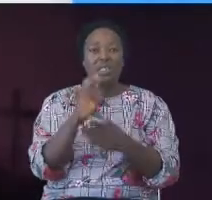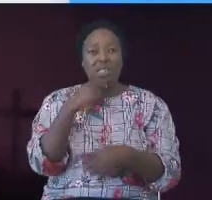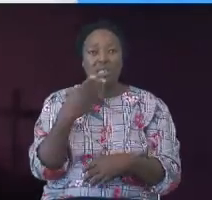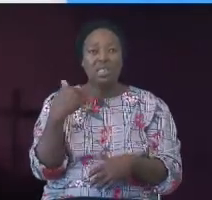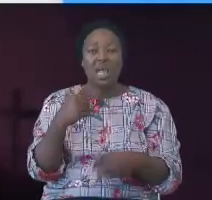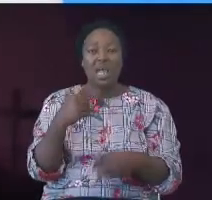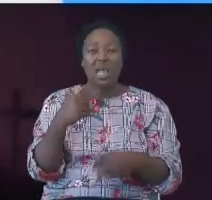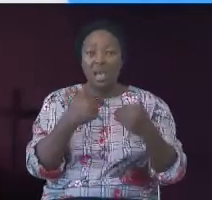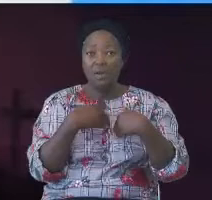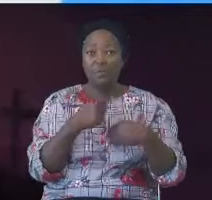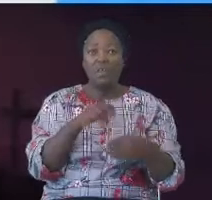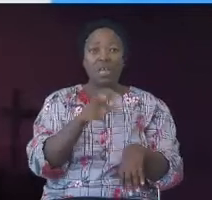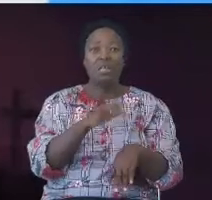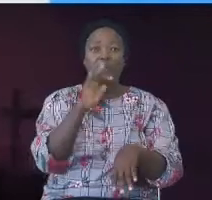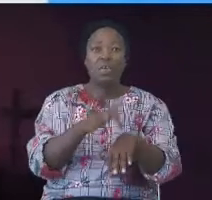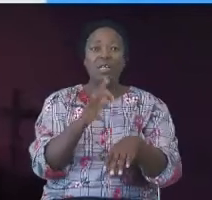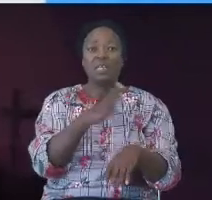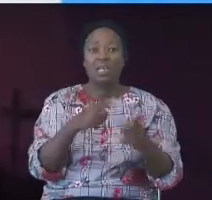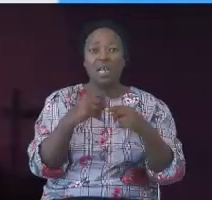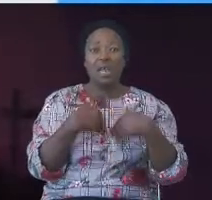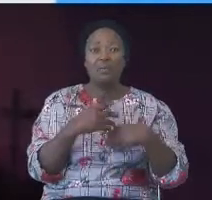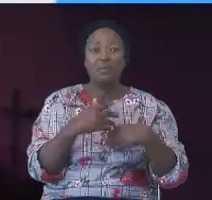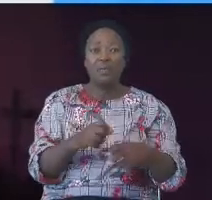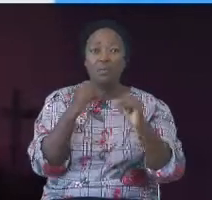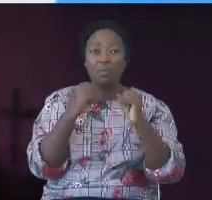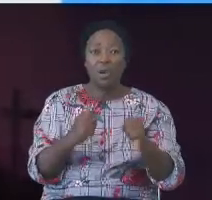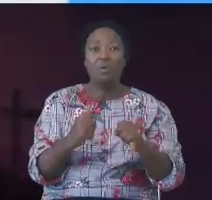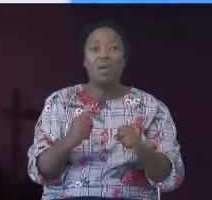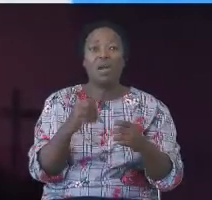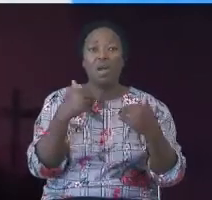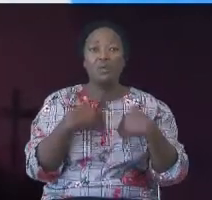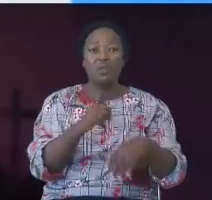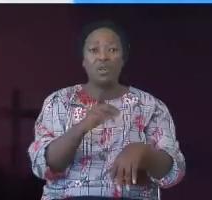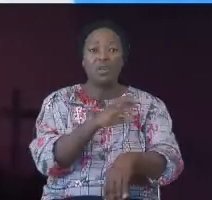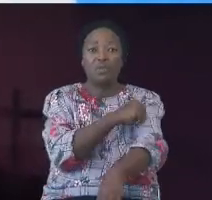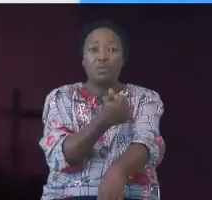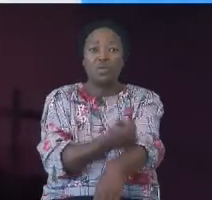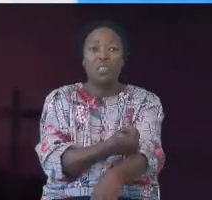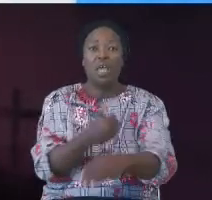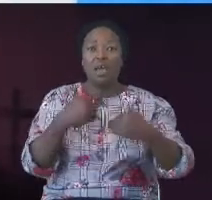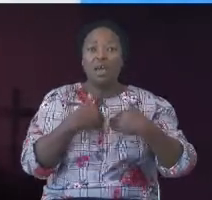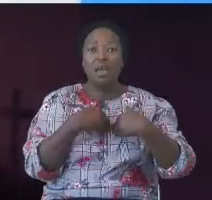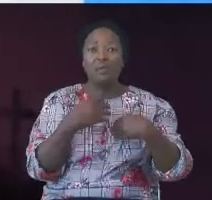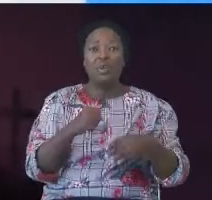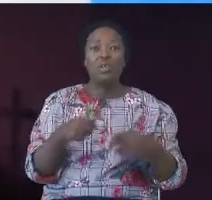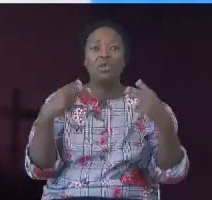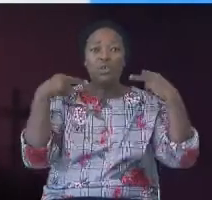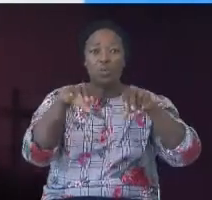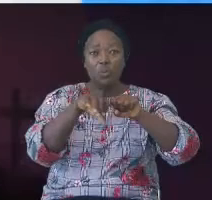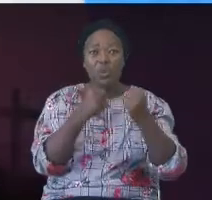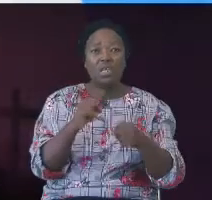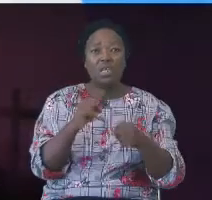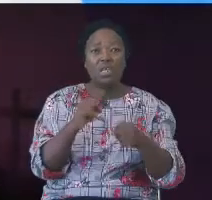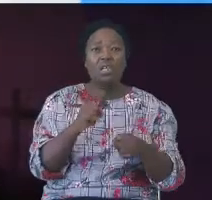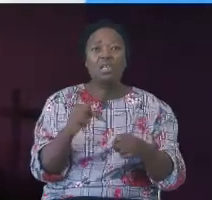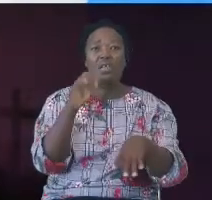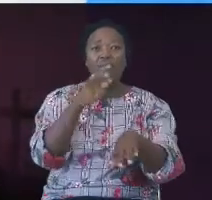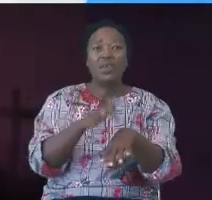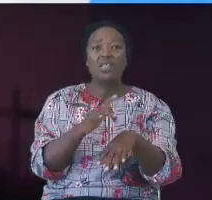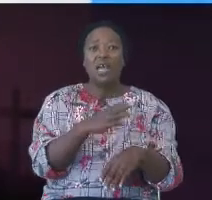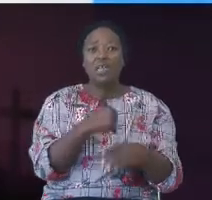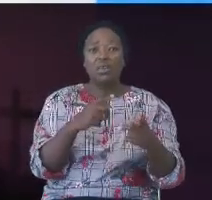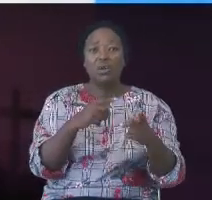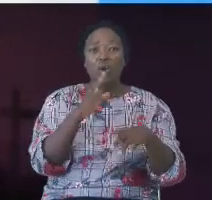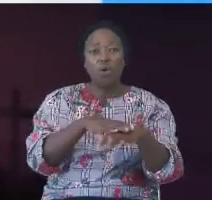cross there were things they said having an impact have been in power having